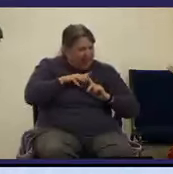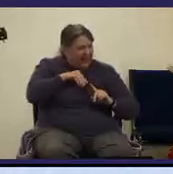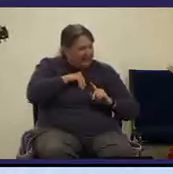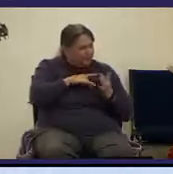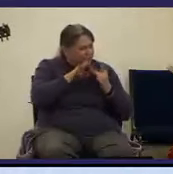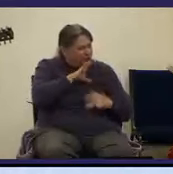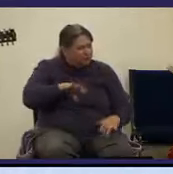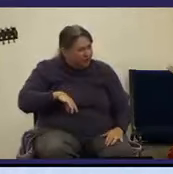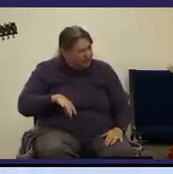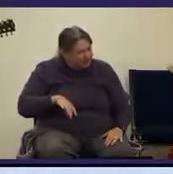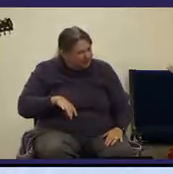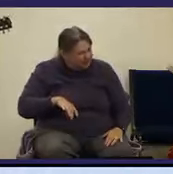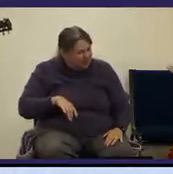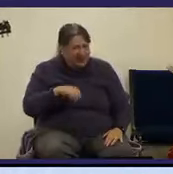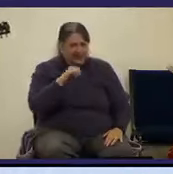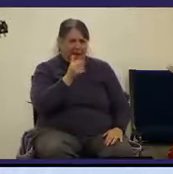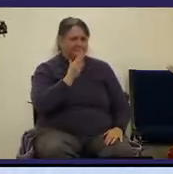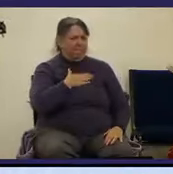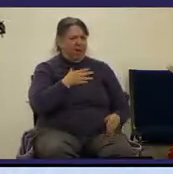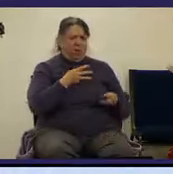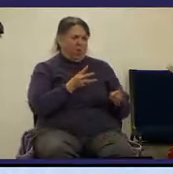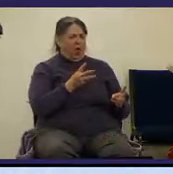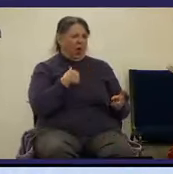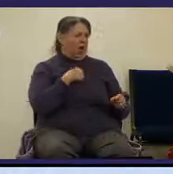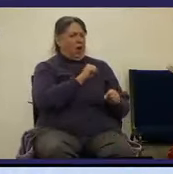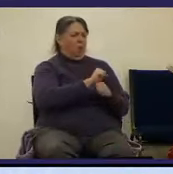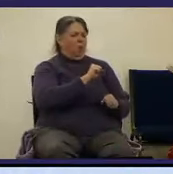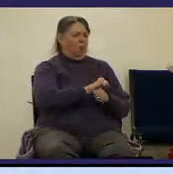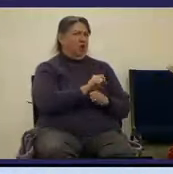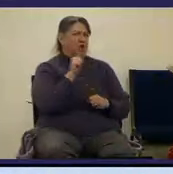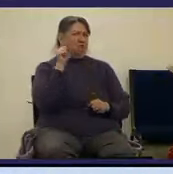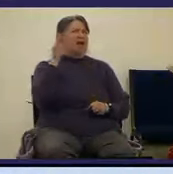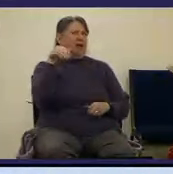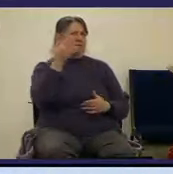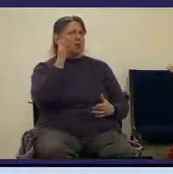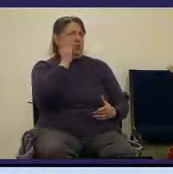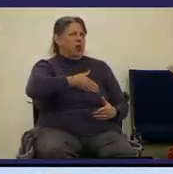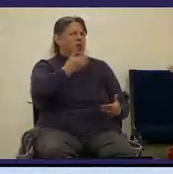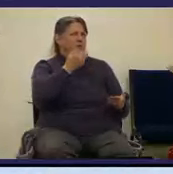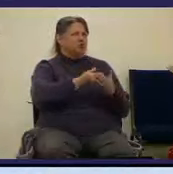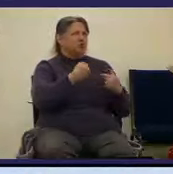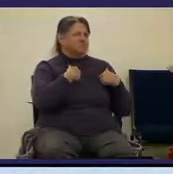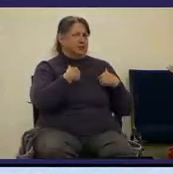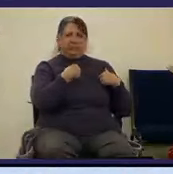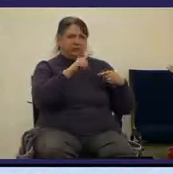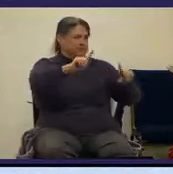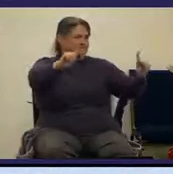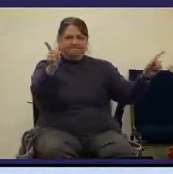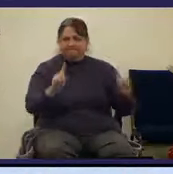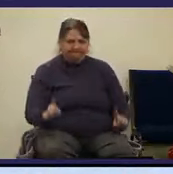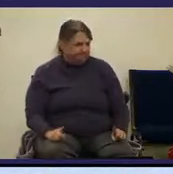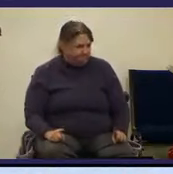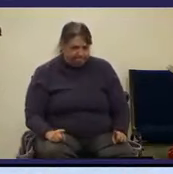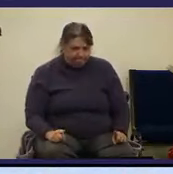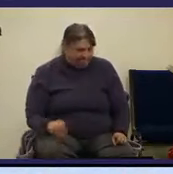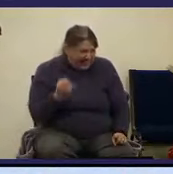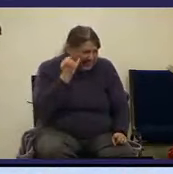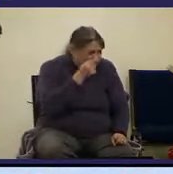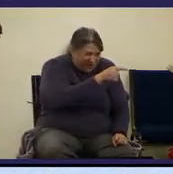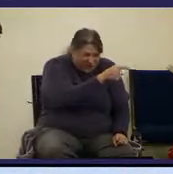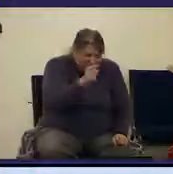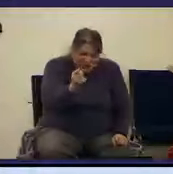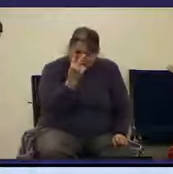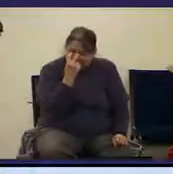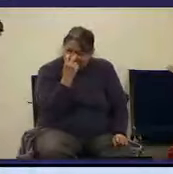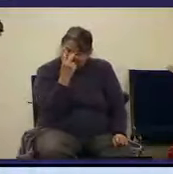think will get you there, but by the only way to get there. If you're here today and you're not sure and you want to make